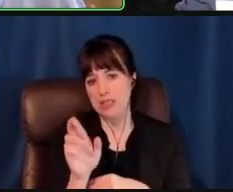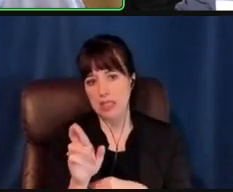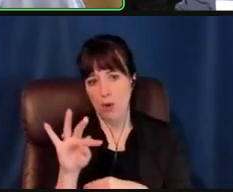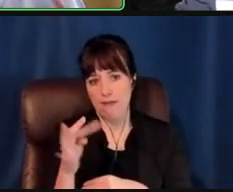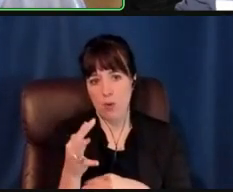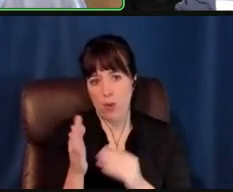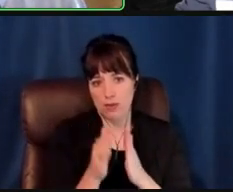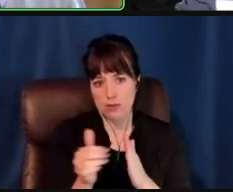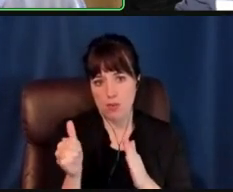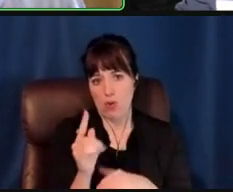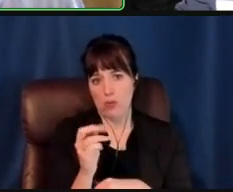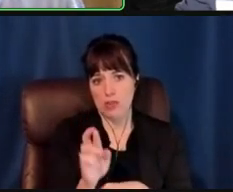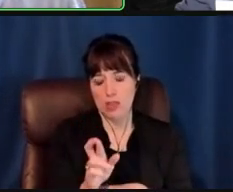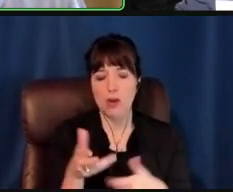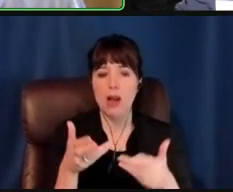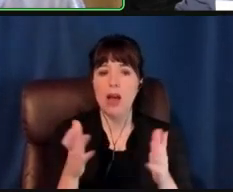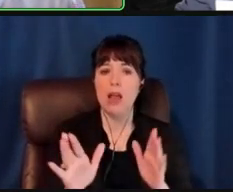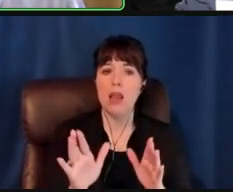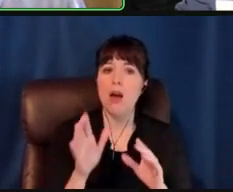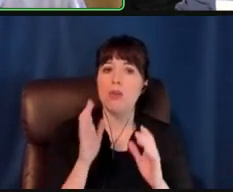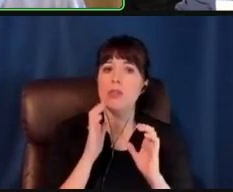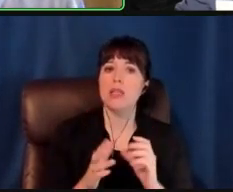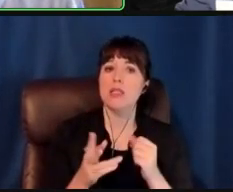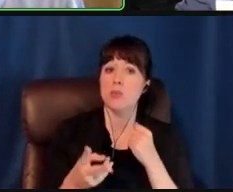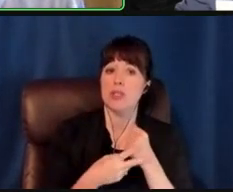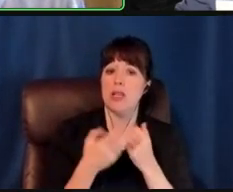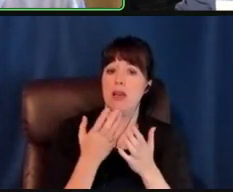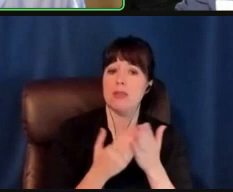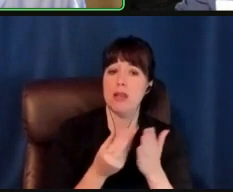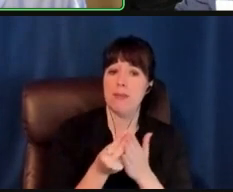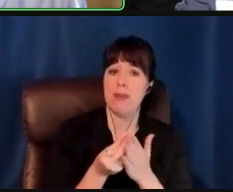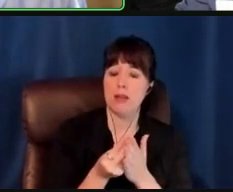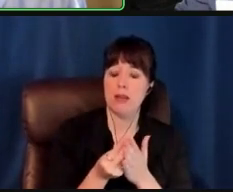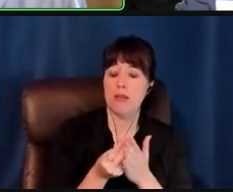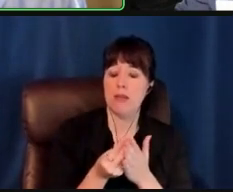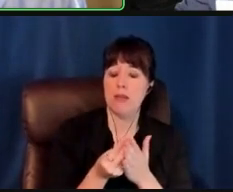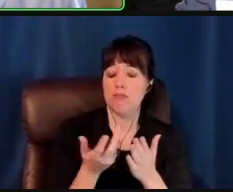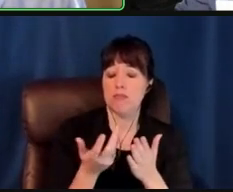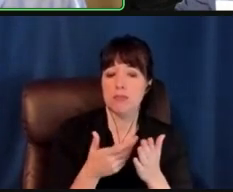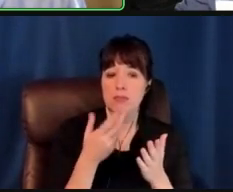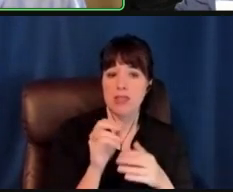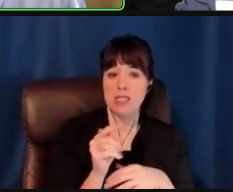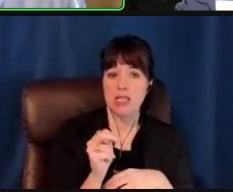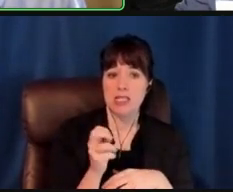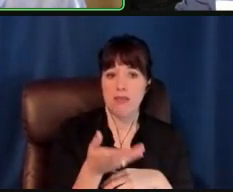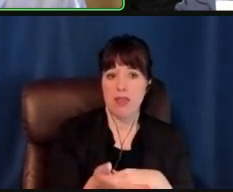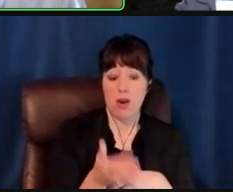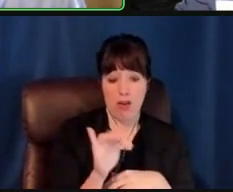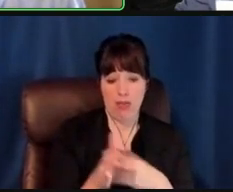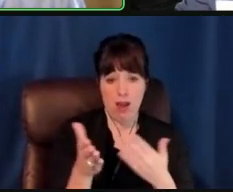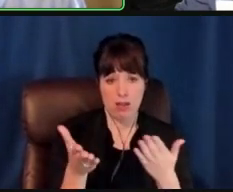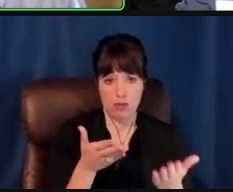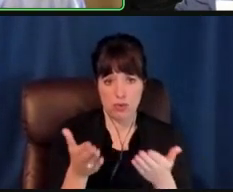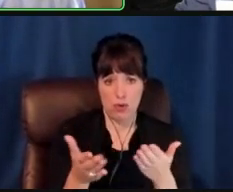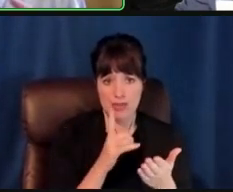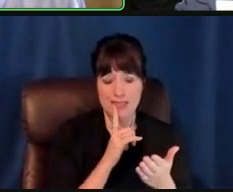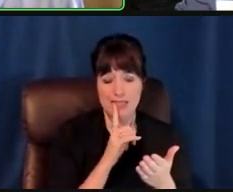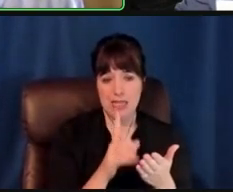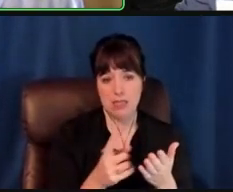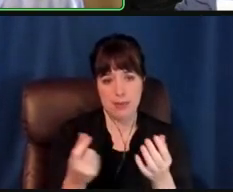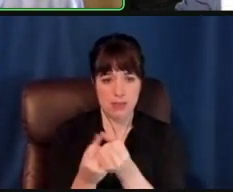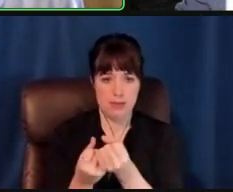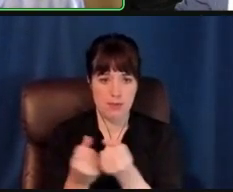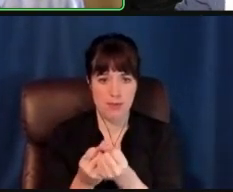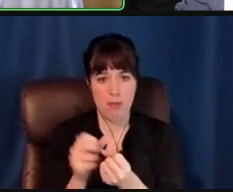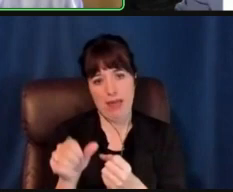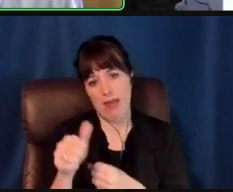tier, allows customers to save some money, and then there's an incentive there. Quite frankly, that service is being subsidized by the